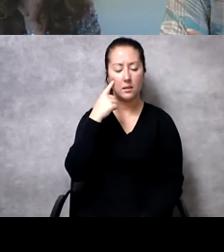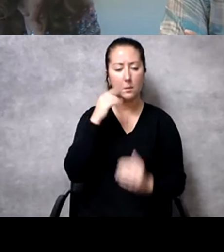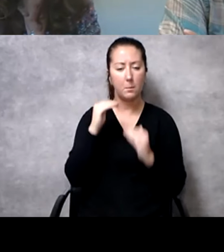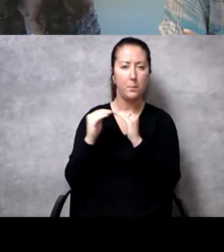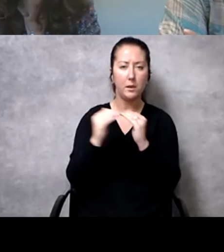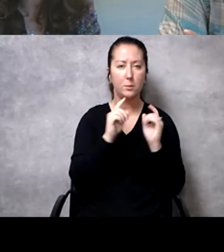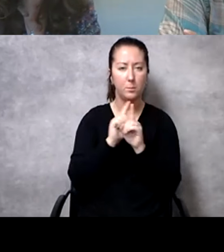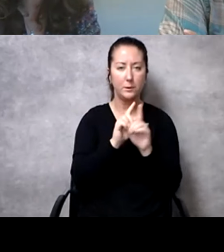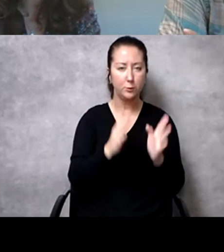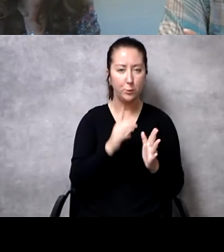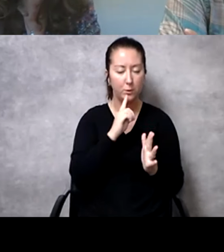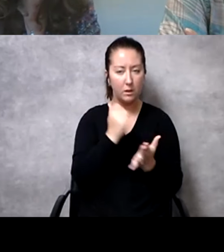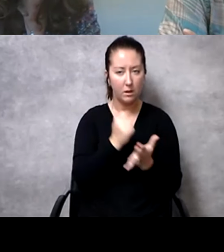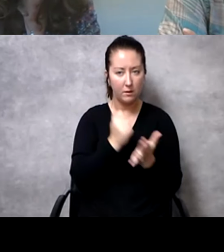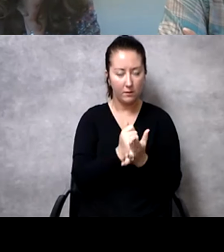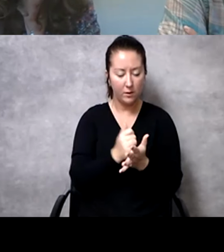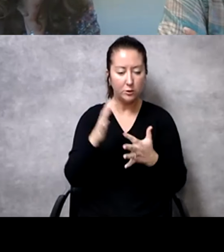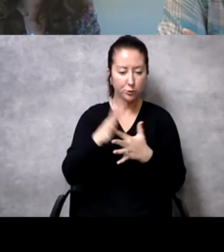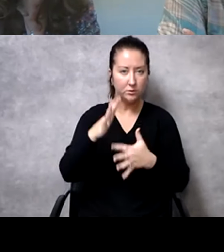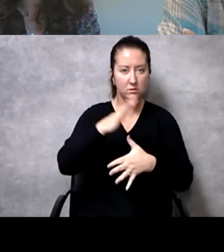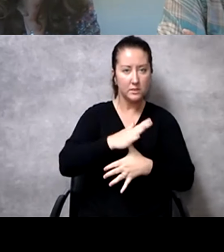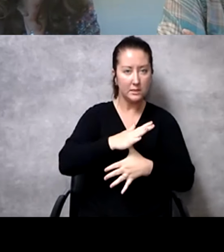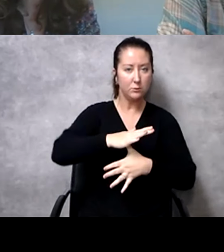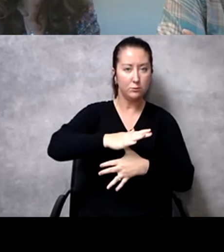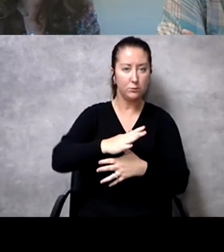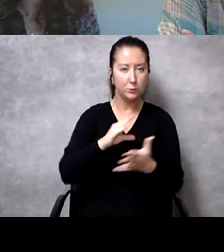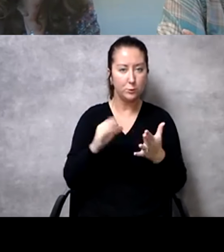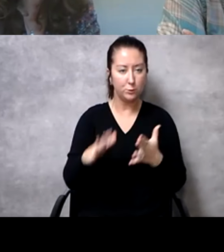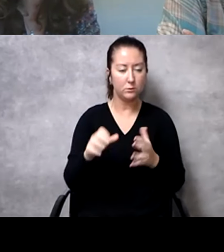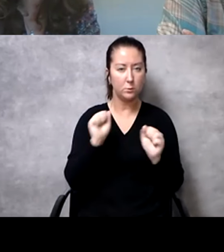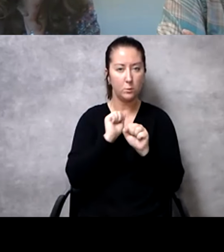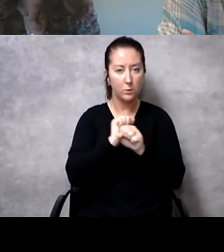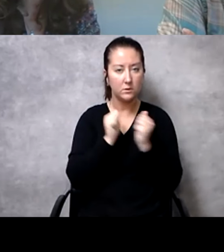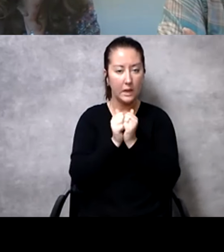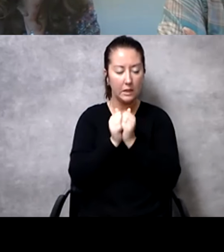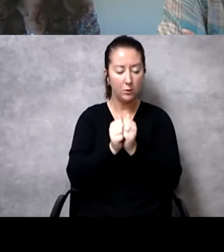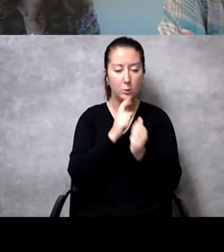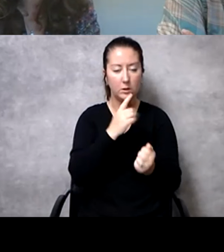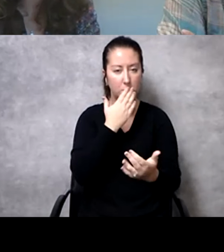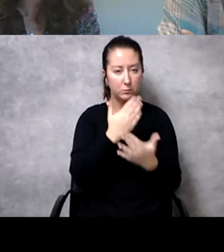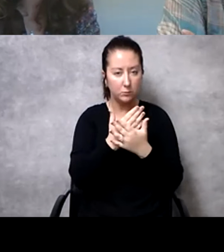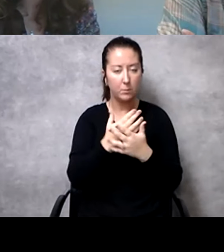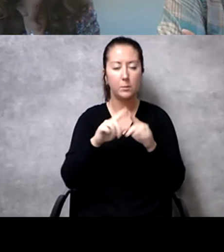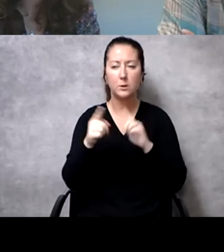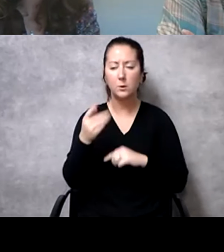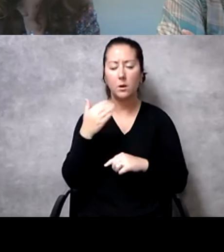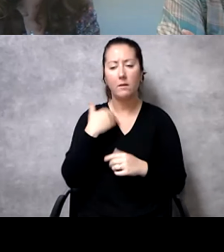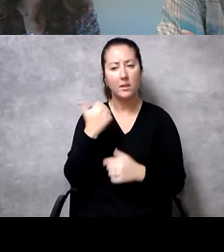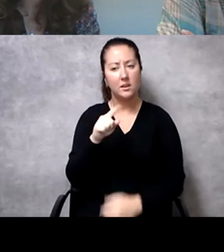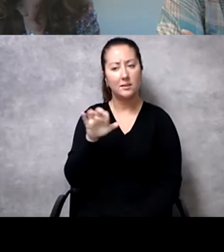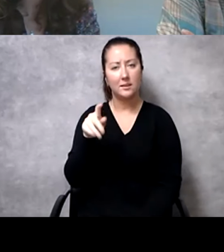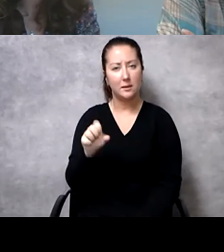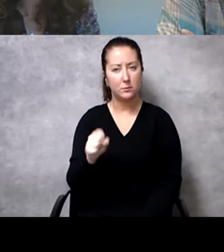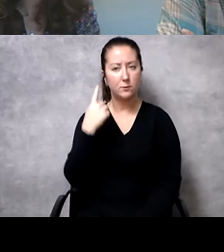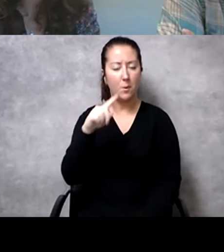in pairing junior students with senior ones to effect and very effective. But do you have any tips for providing support to the more